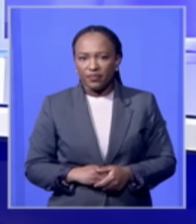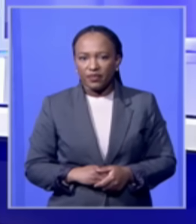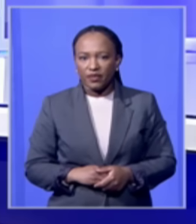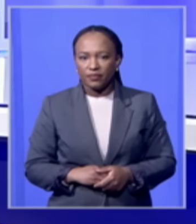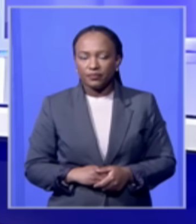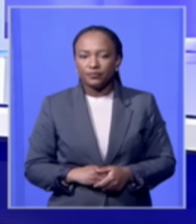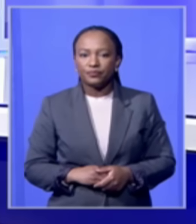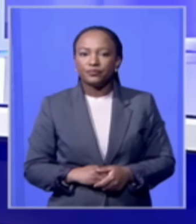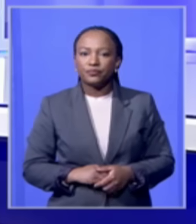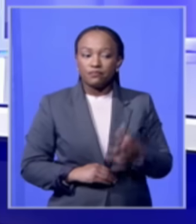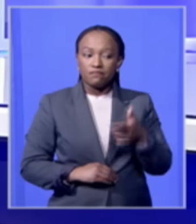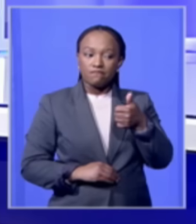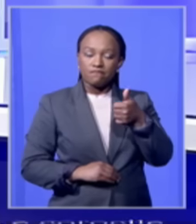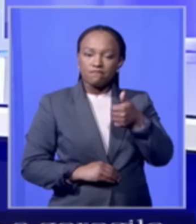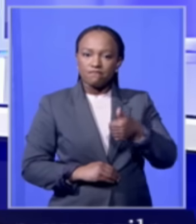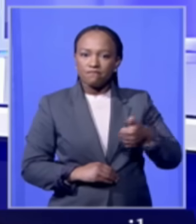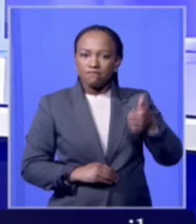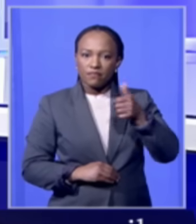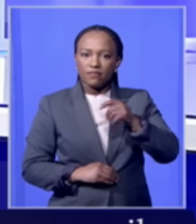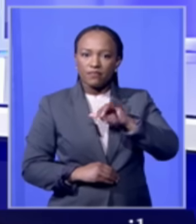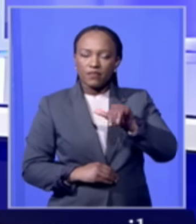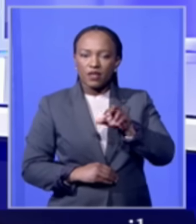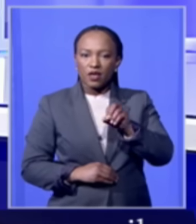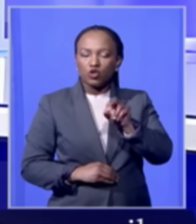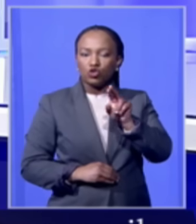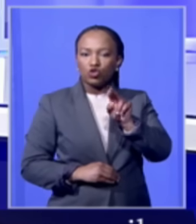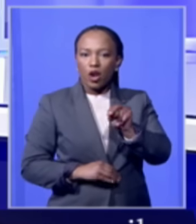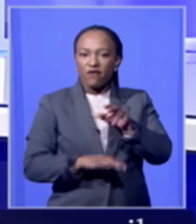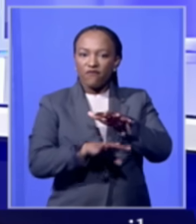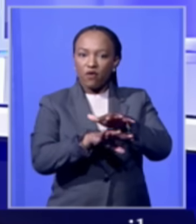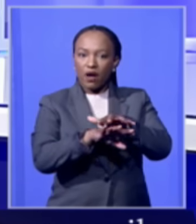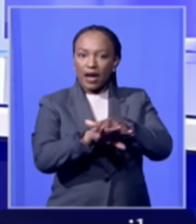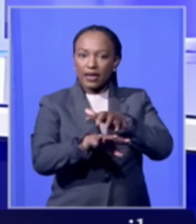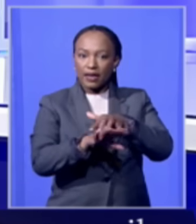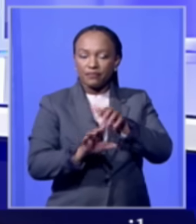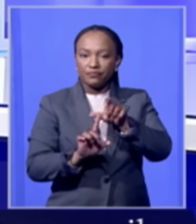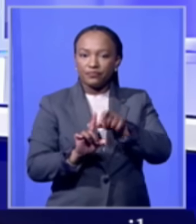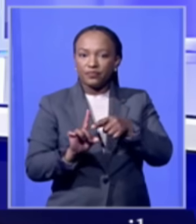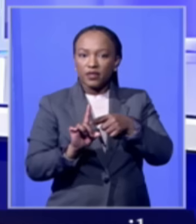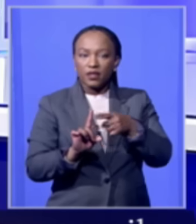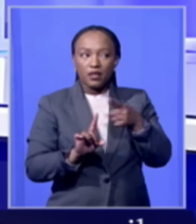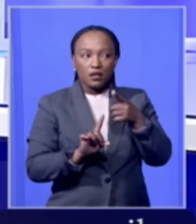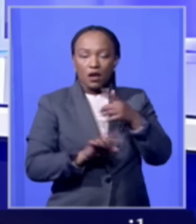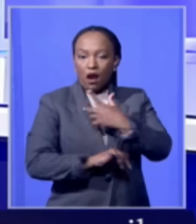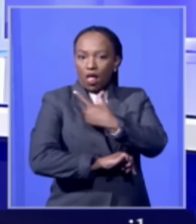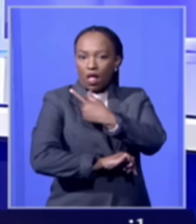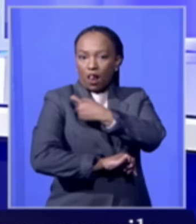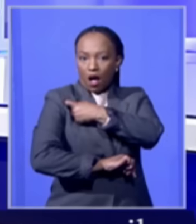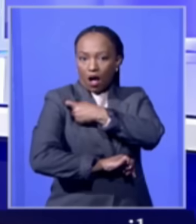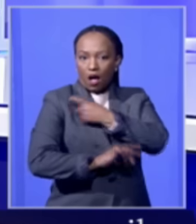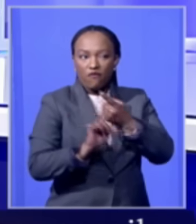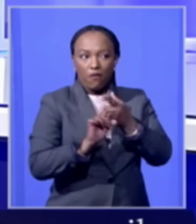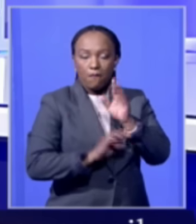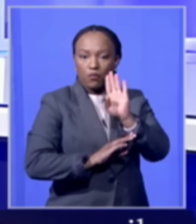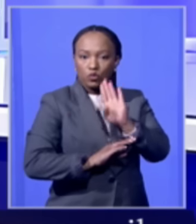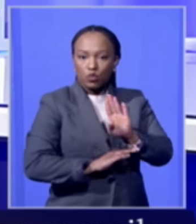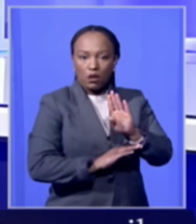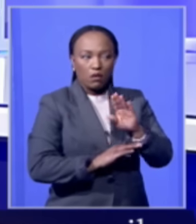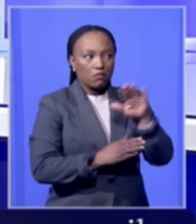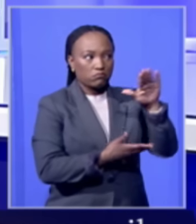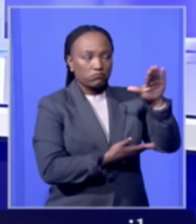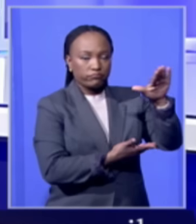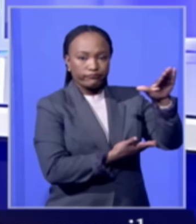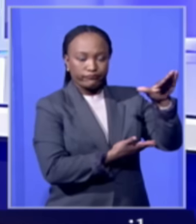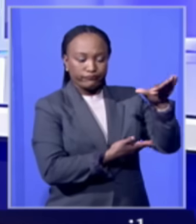Tona ya tša temo John Steenhuisen o gore karolo ya mathomo ya meento go tšwa nageng ya Botswana yeo e nepilego go lwantšhana le bolwetši bja tlhako le